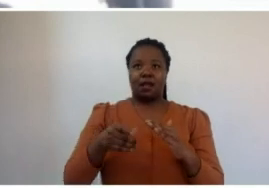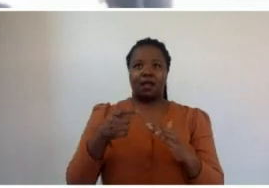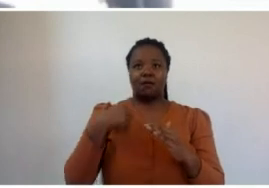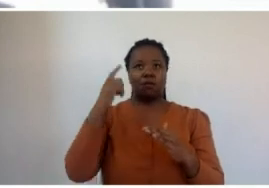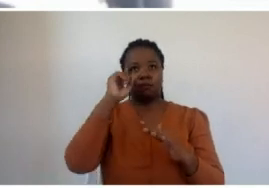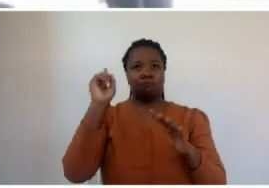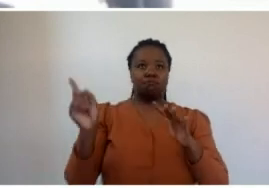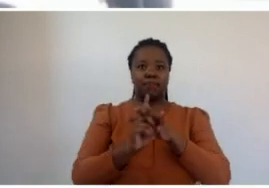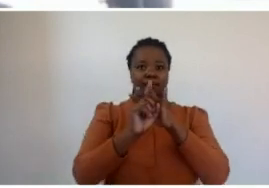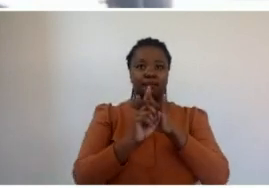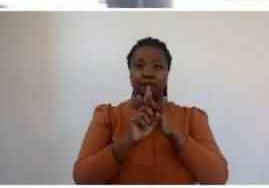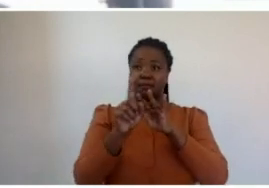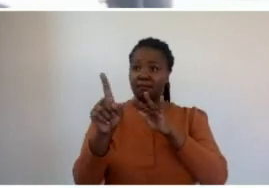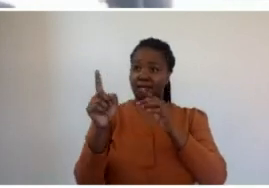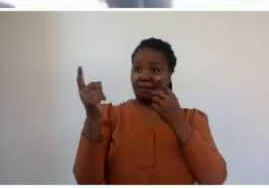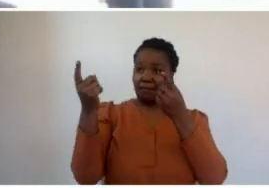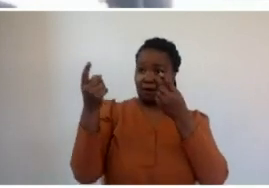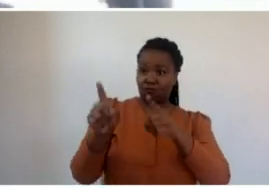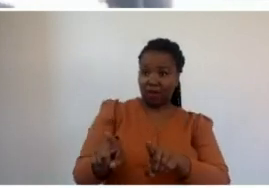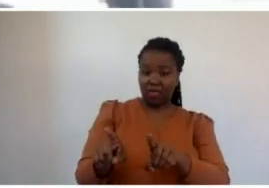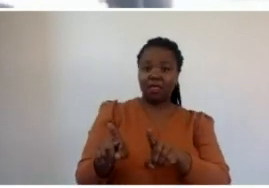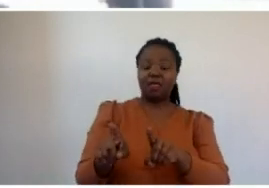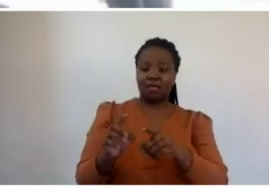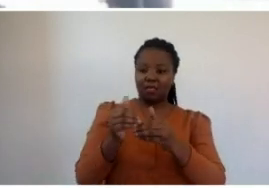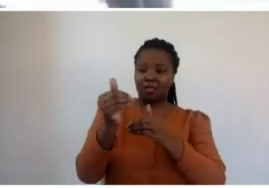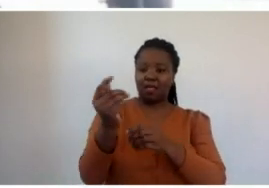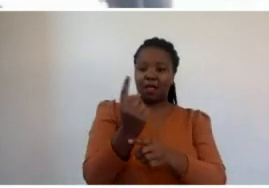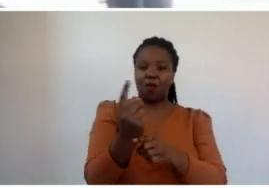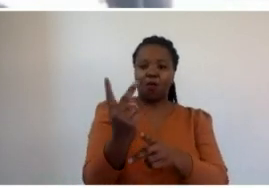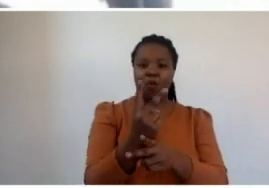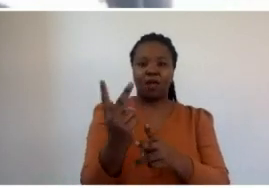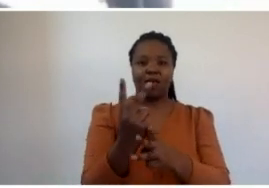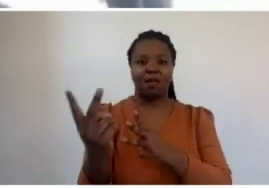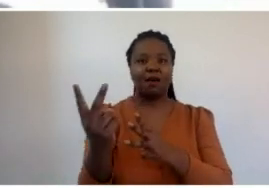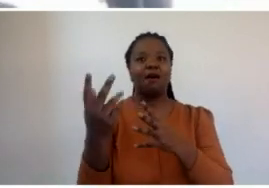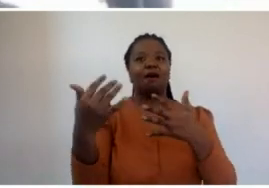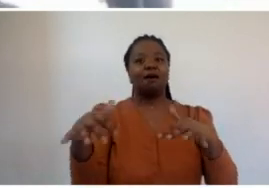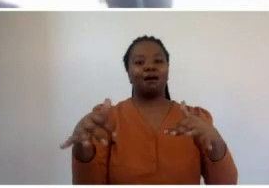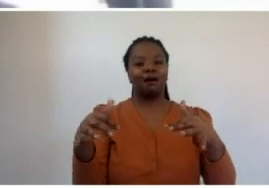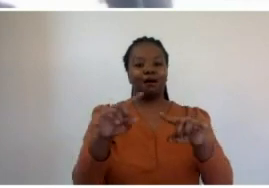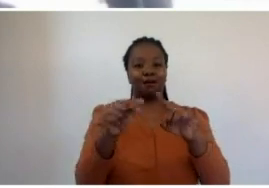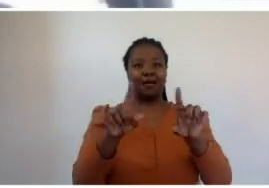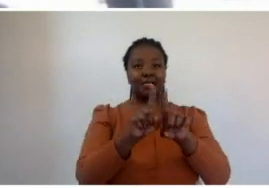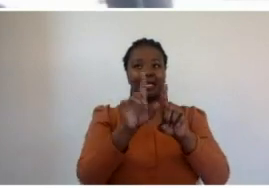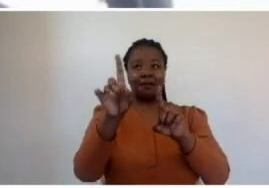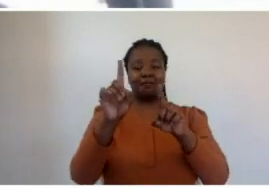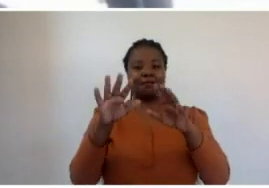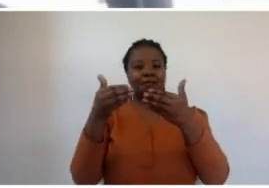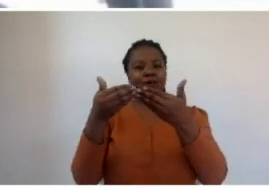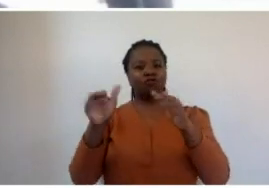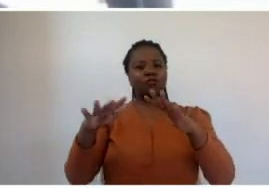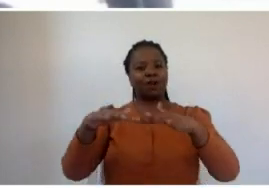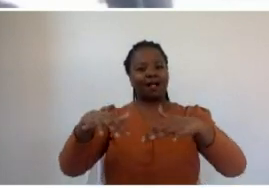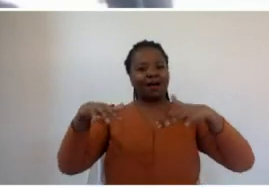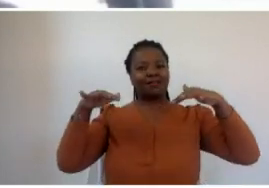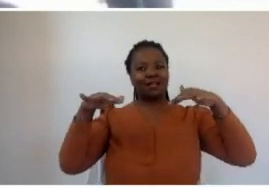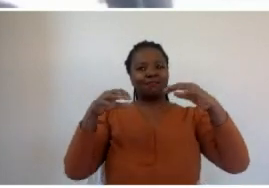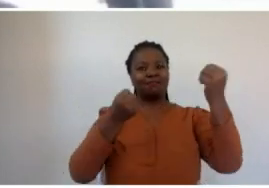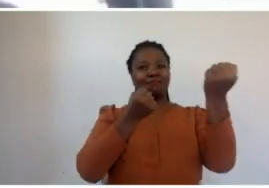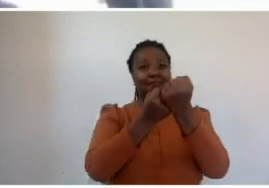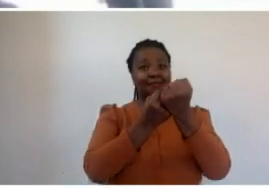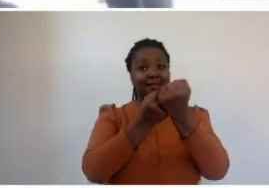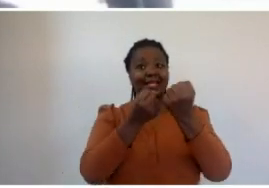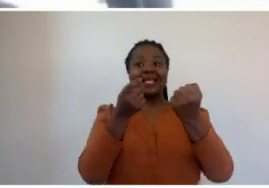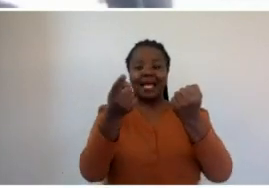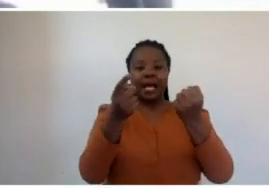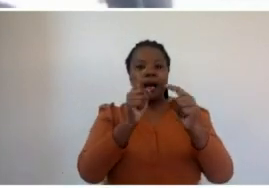that within weeks of this inspiring agreement and of support through the General Assembly, that we would have the COVID-19. And what has